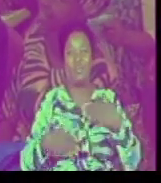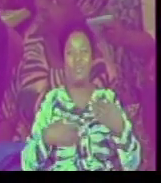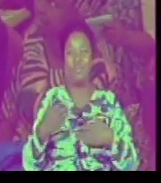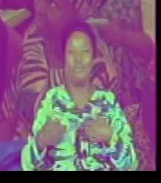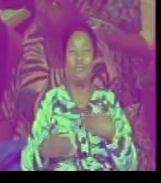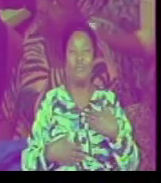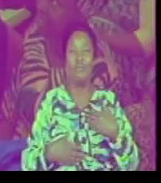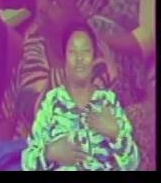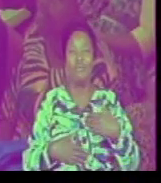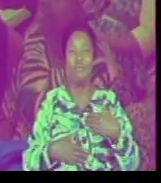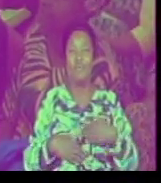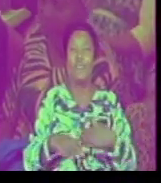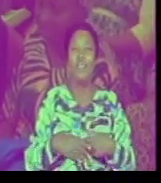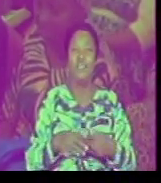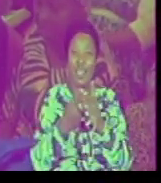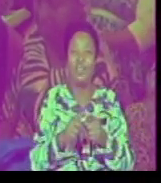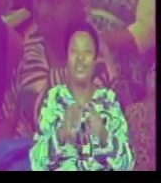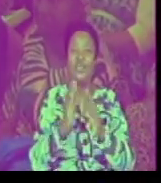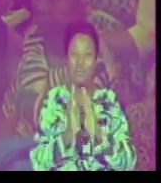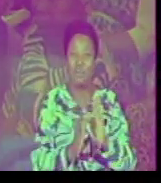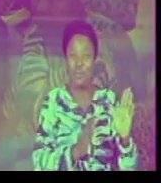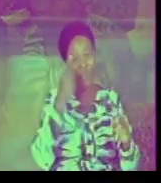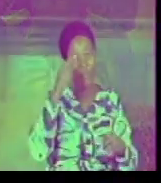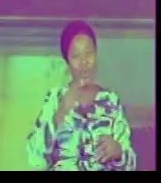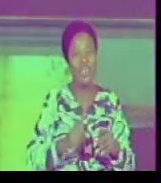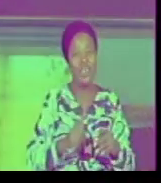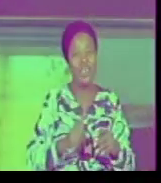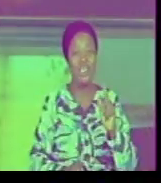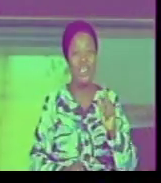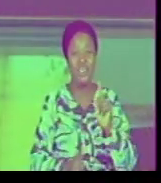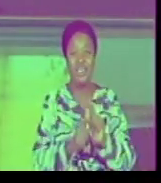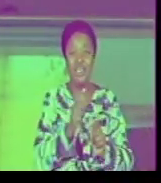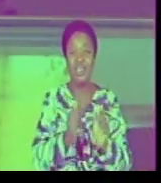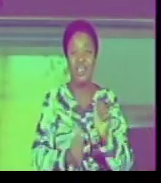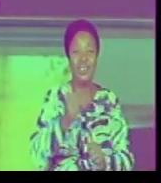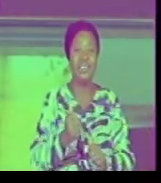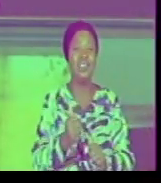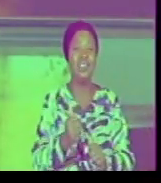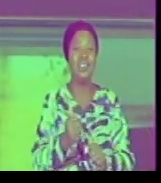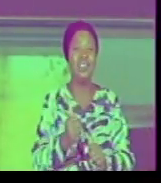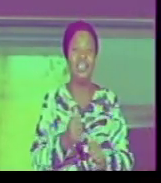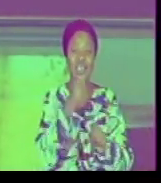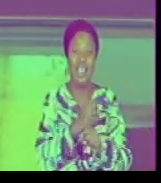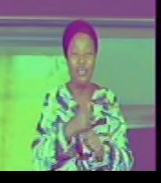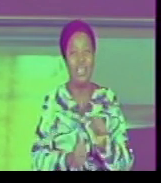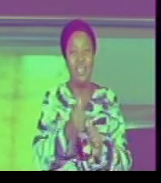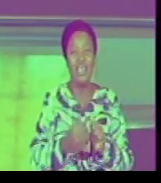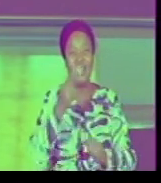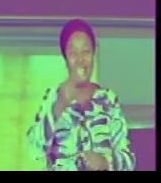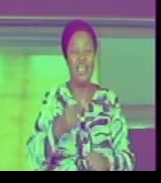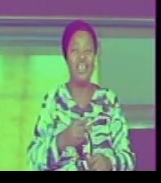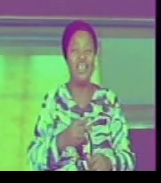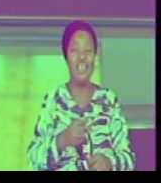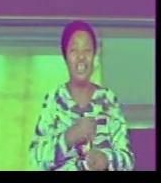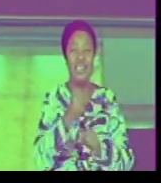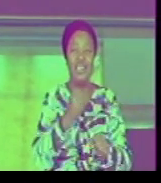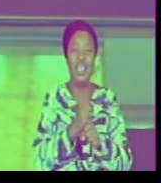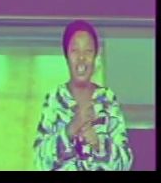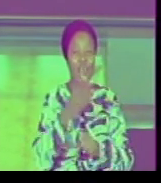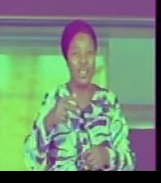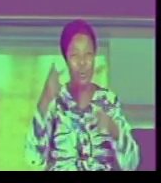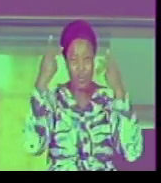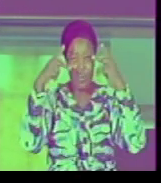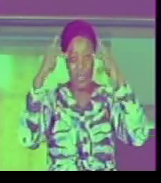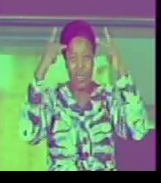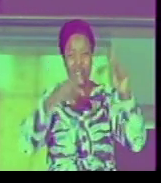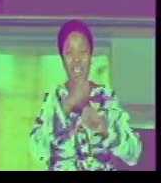prepare for a greater year, and for a higher year, and for a prosperous year, and for a spiritual life